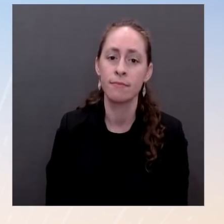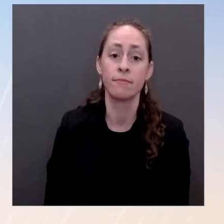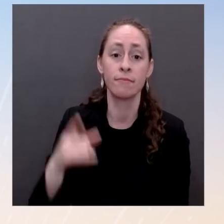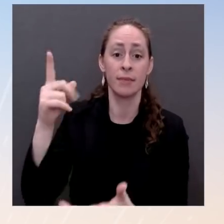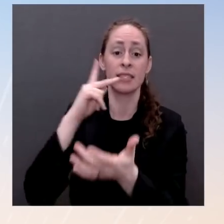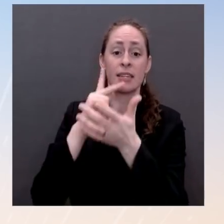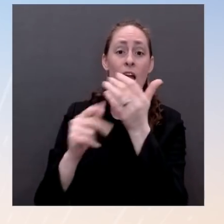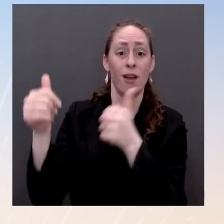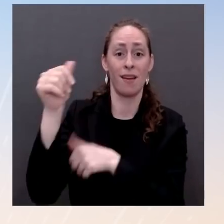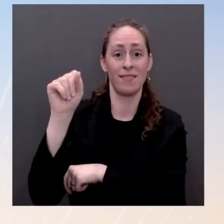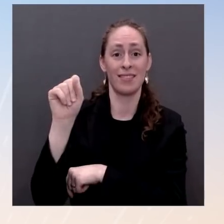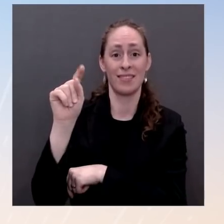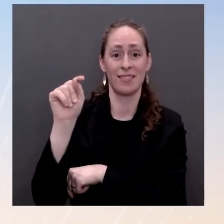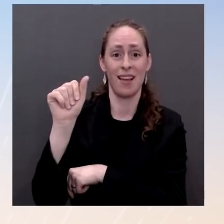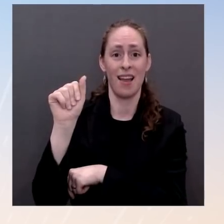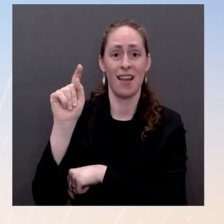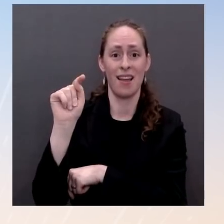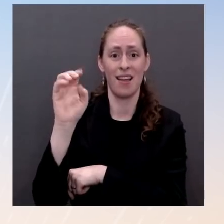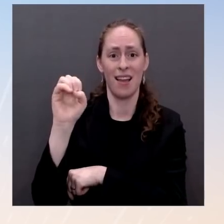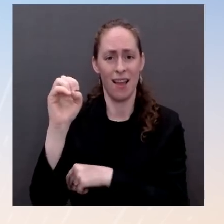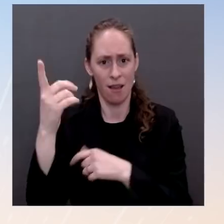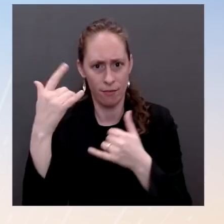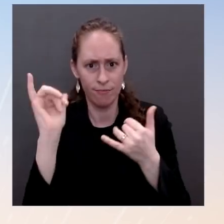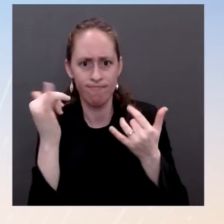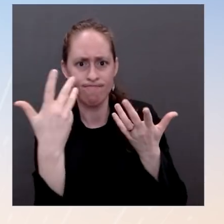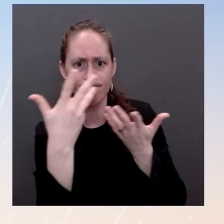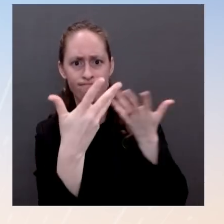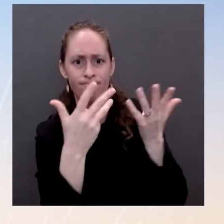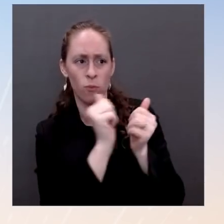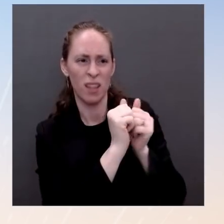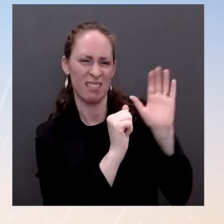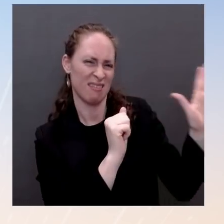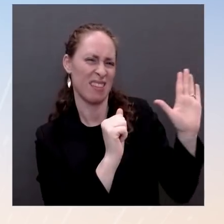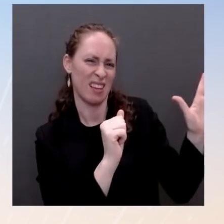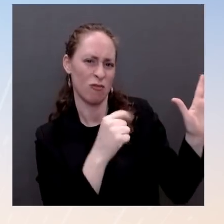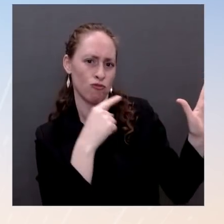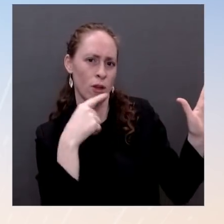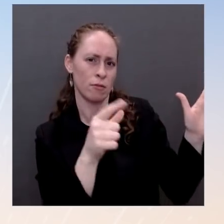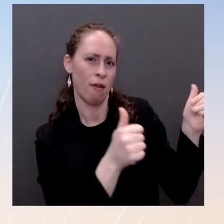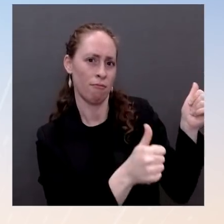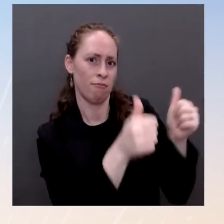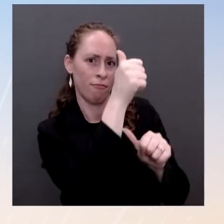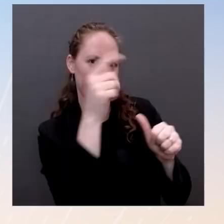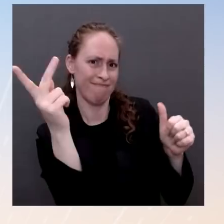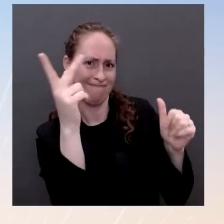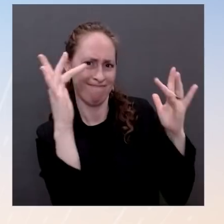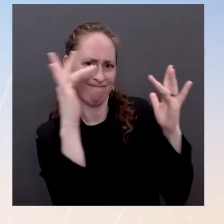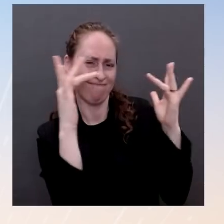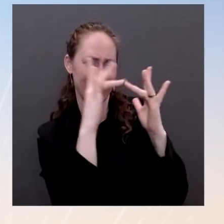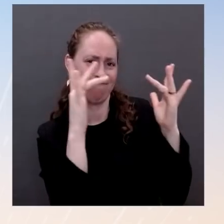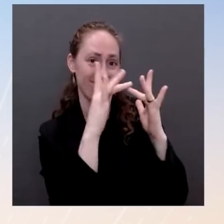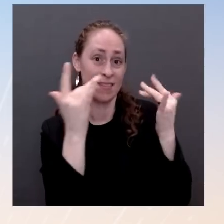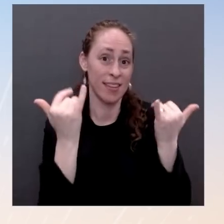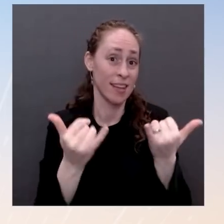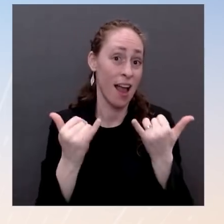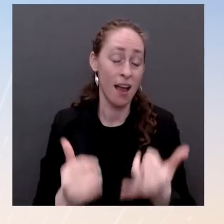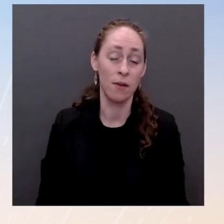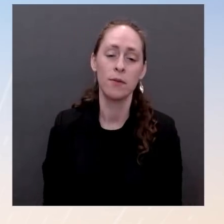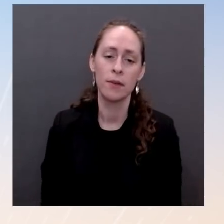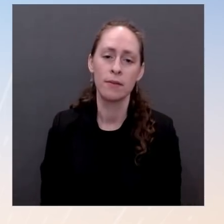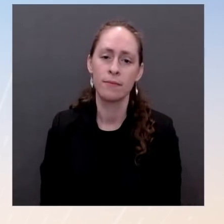The President spoke with President Macron earlier today as well. I think the readout just went out to all of you, or it should be in your inboxes as well.